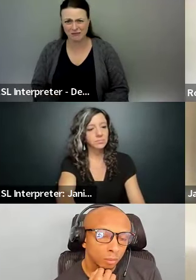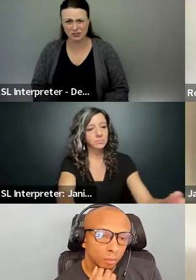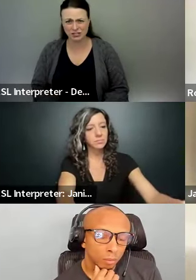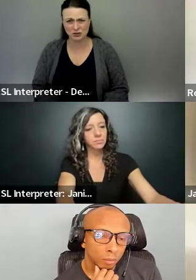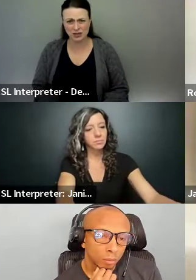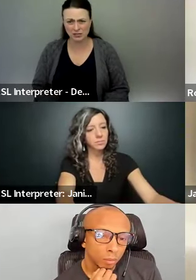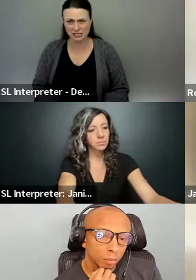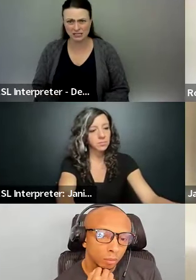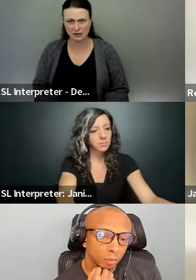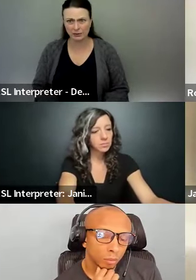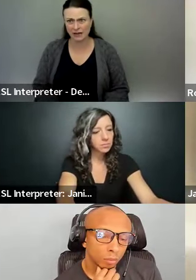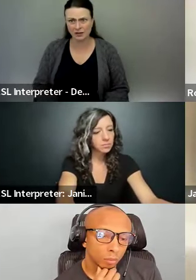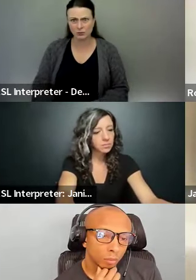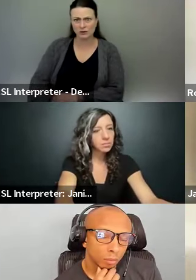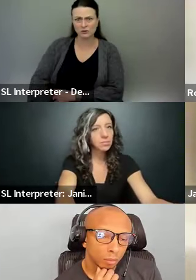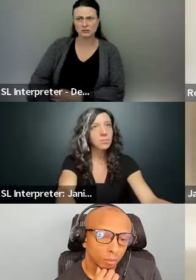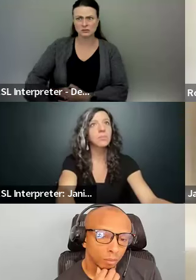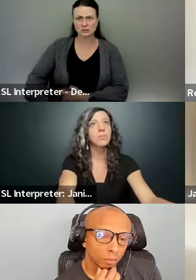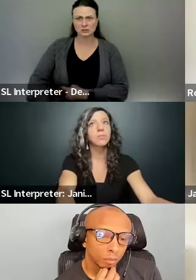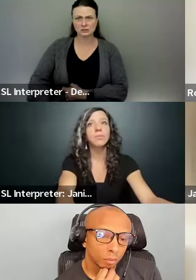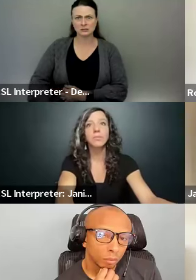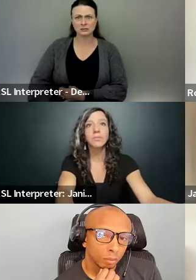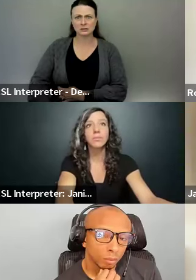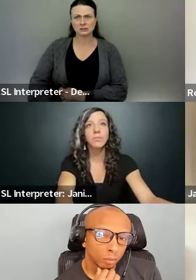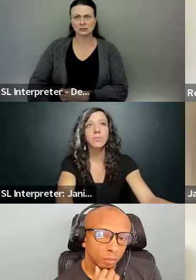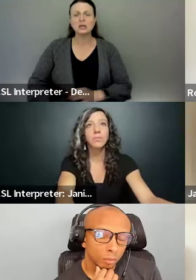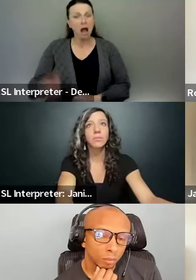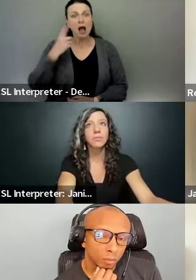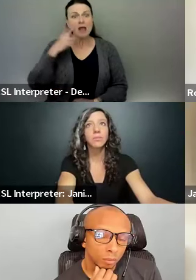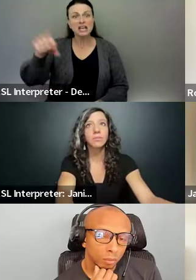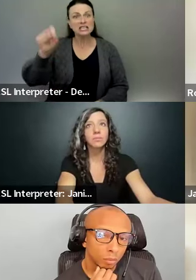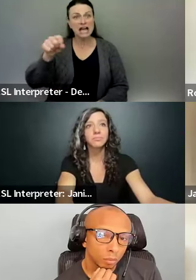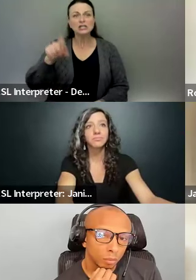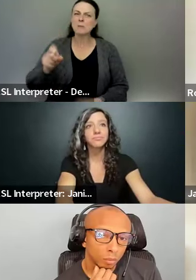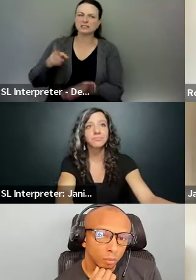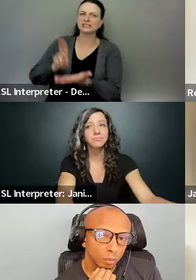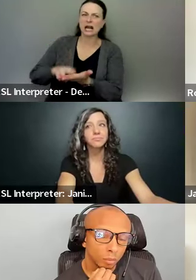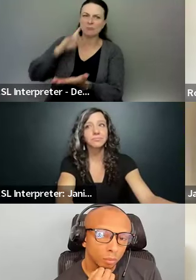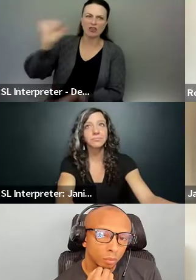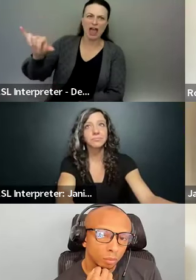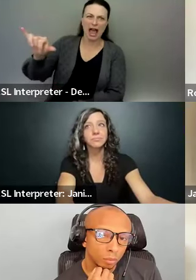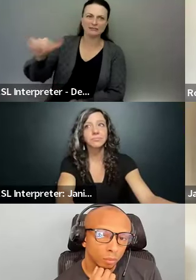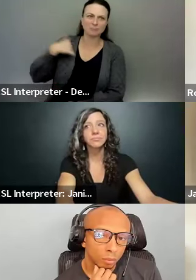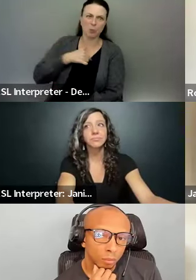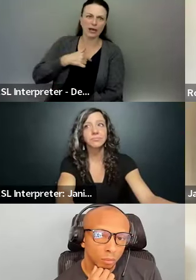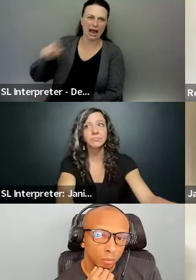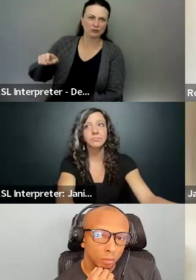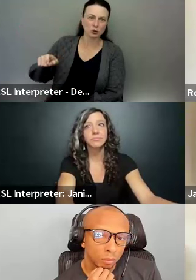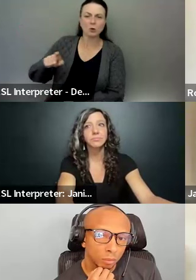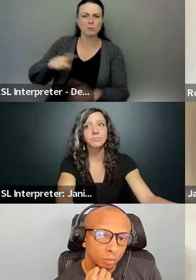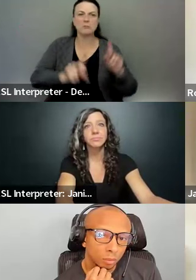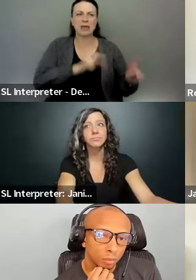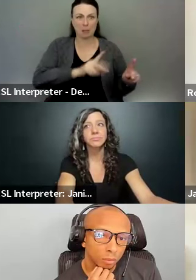easy conversational thing we did. Are we going to have another one of those? I think so. You have to sign up for that. But I think,